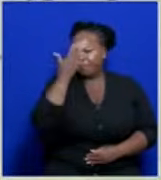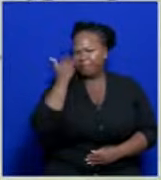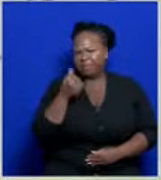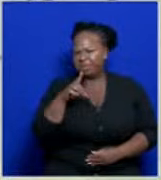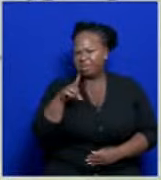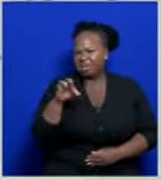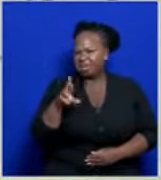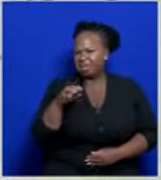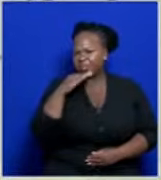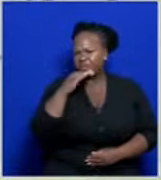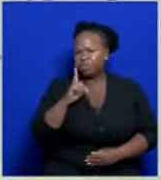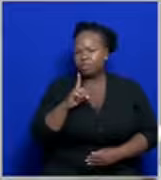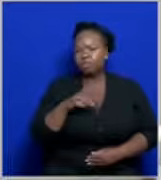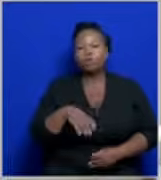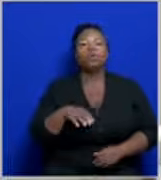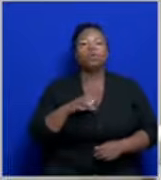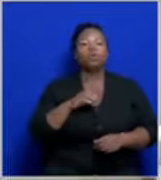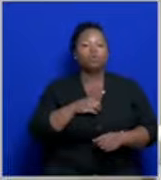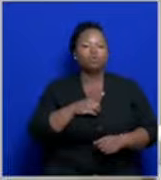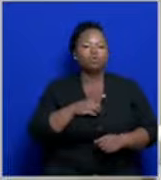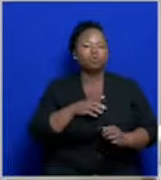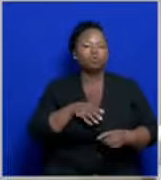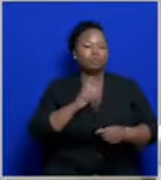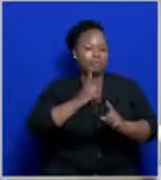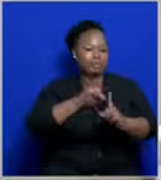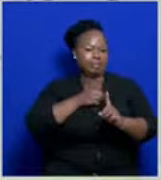hearing. Okay. They have opened it,